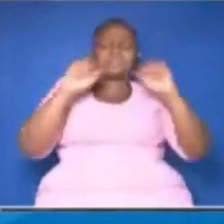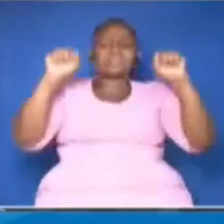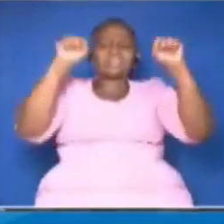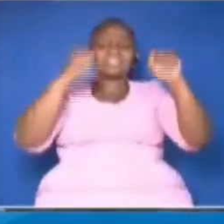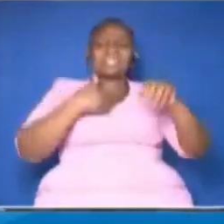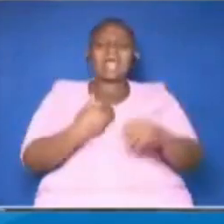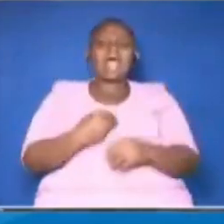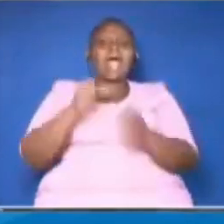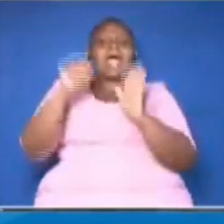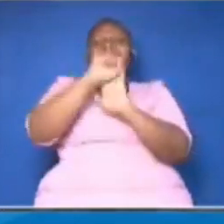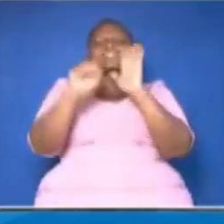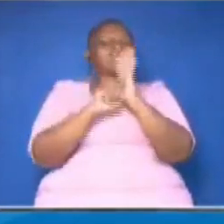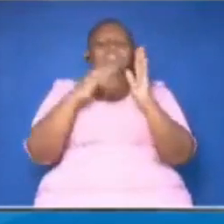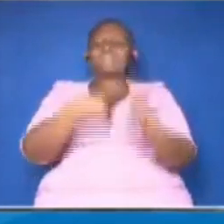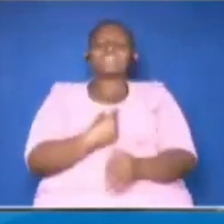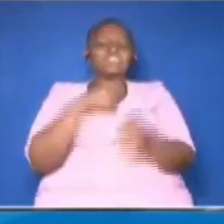U.S.